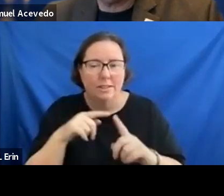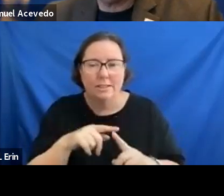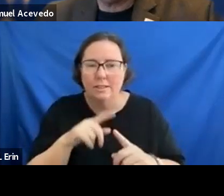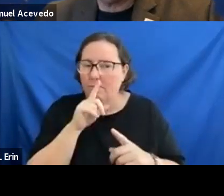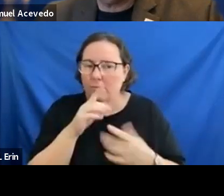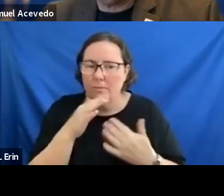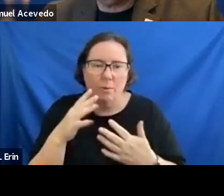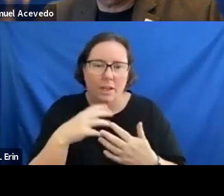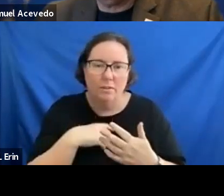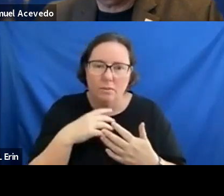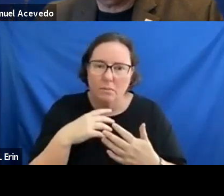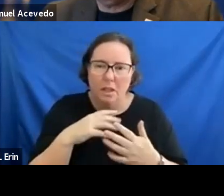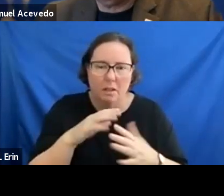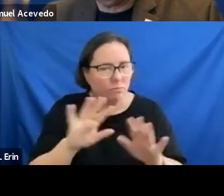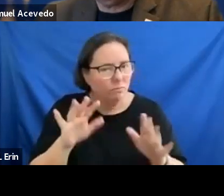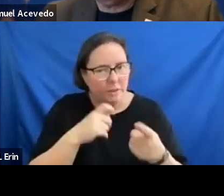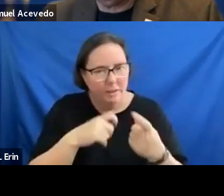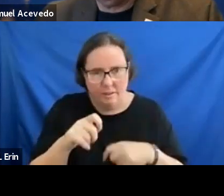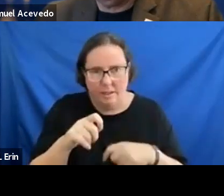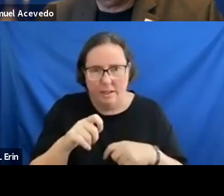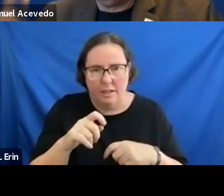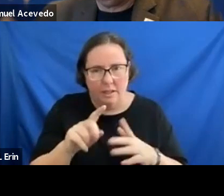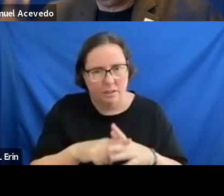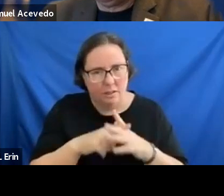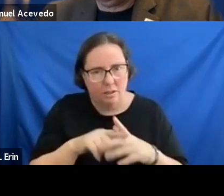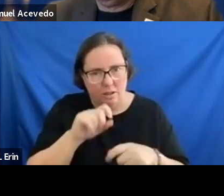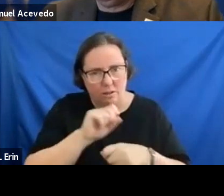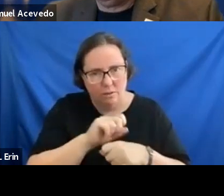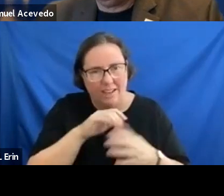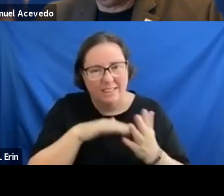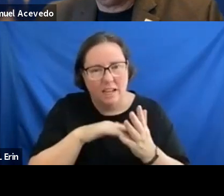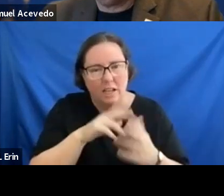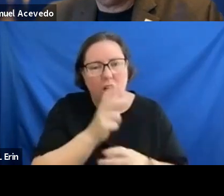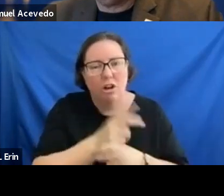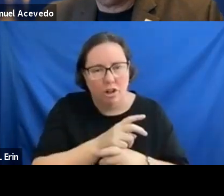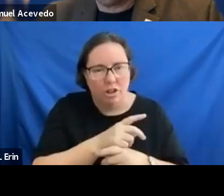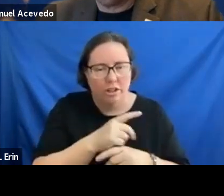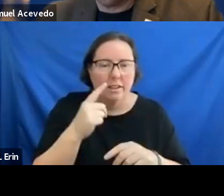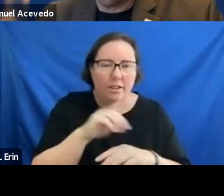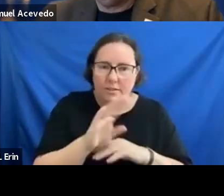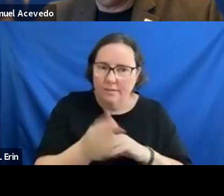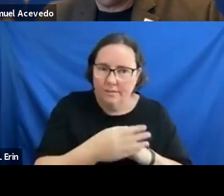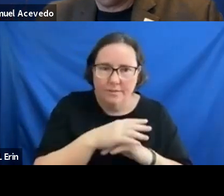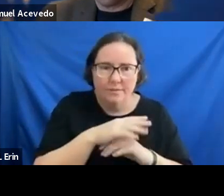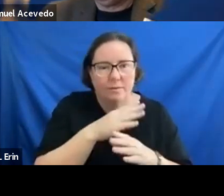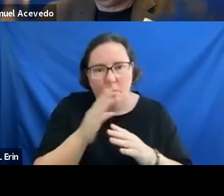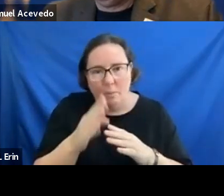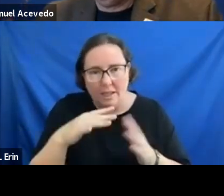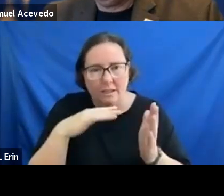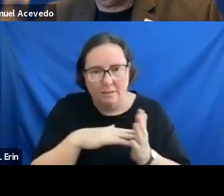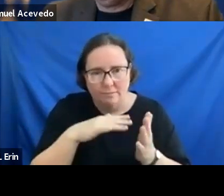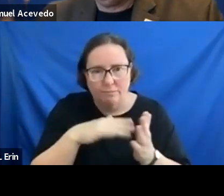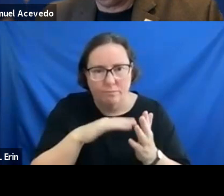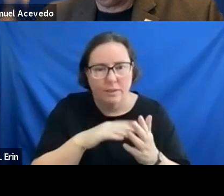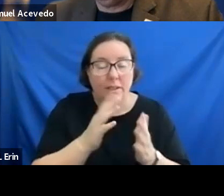to complain. Instead, I studied hard day and night, also over the weekend. And the